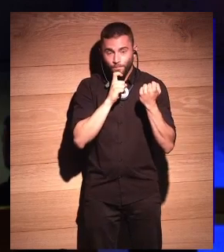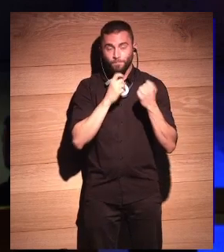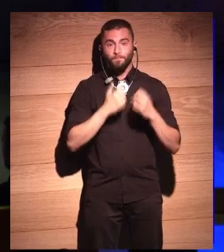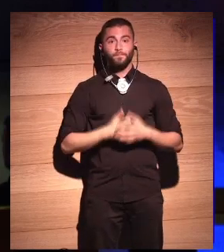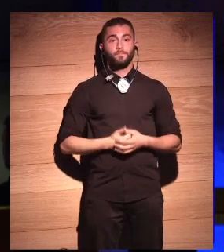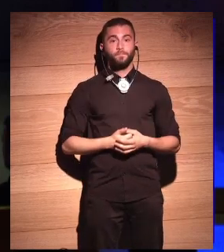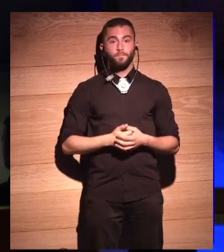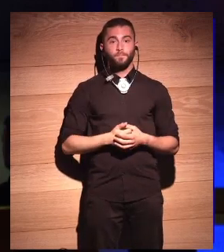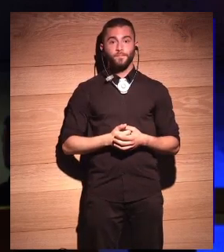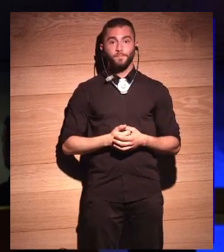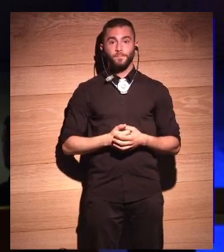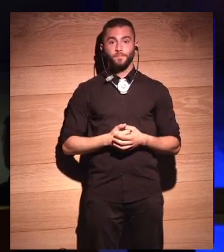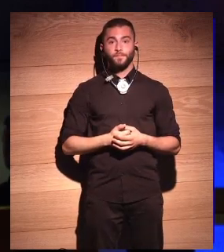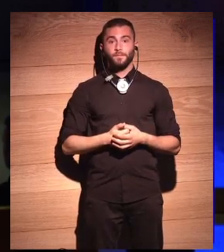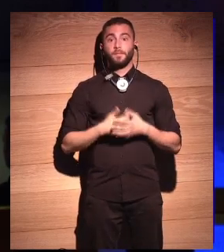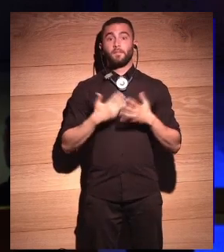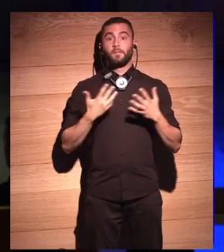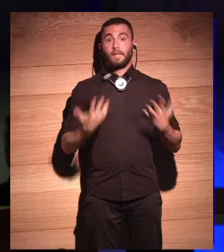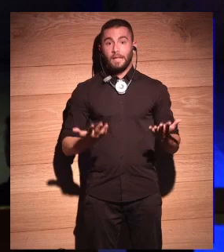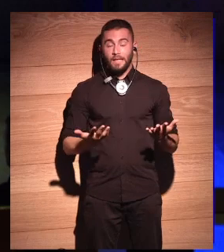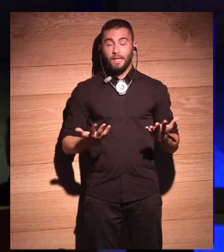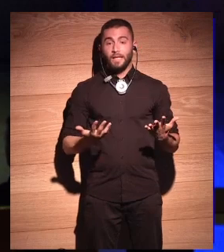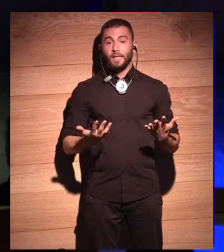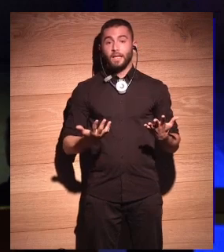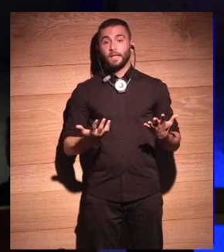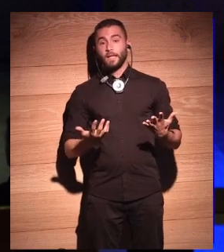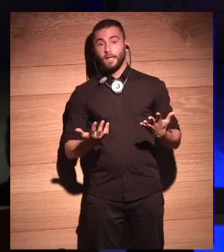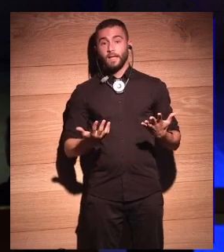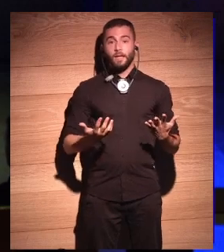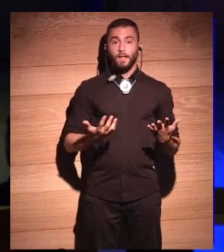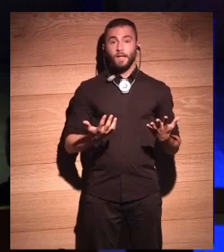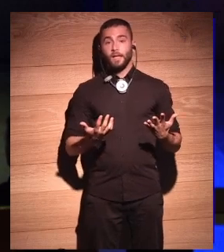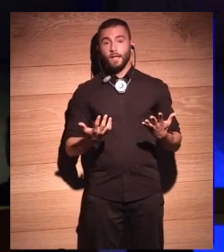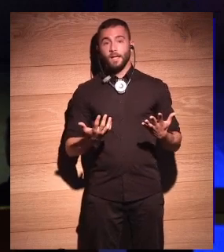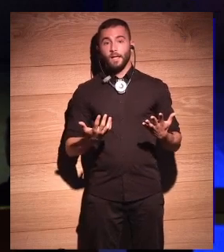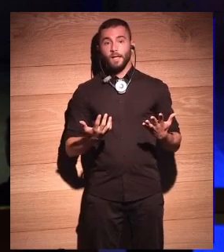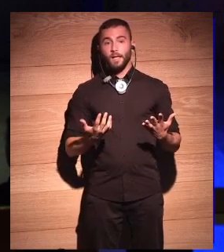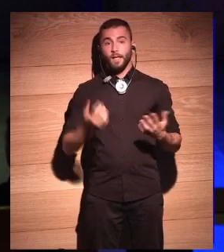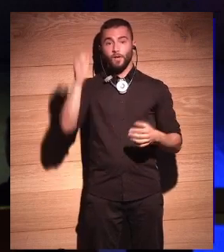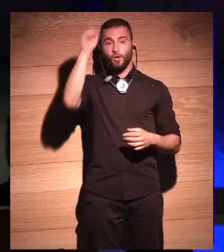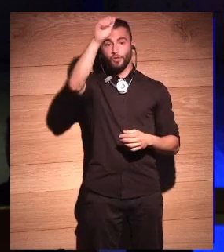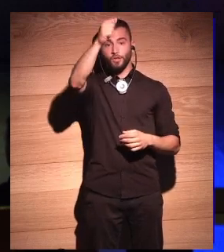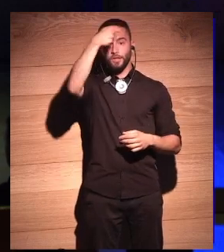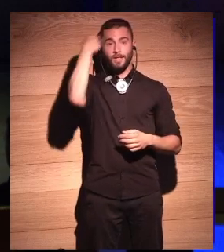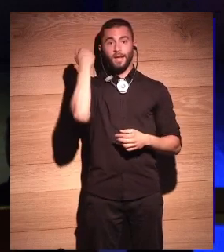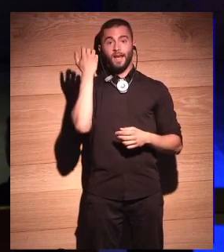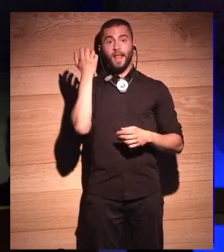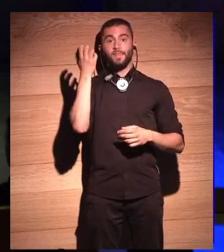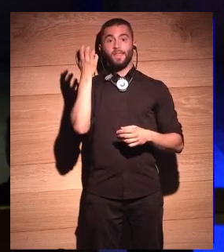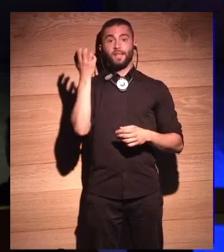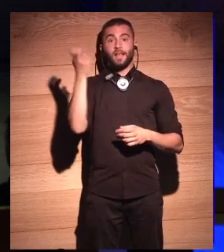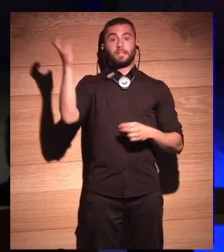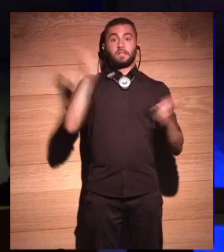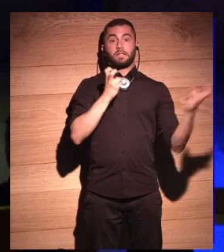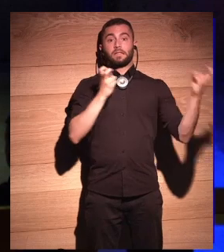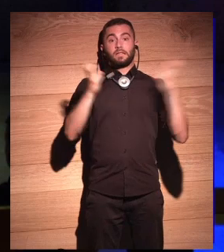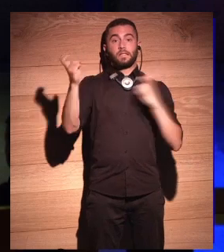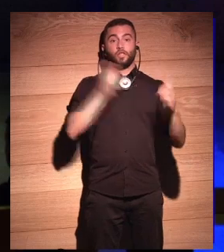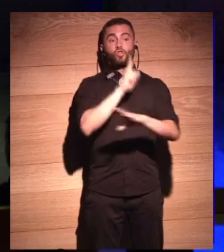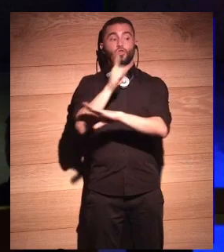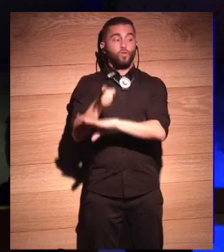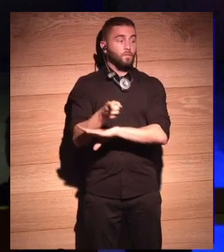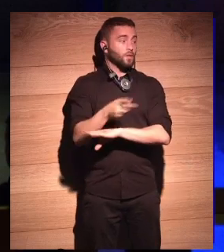the Neanderthals that were already living here in Europe when we came here from Africa. Because we had music, we